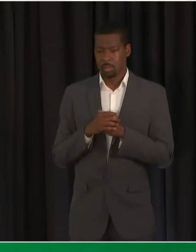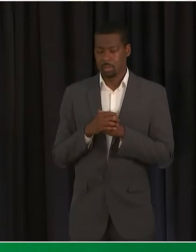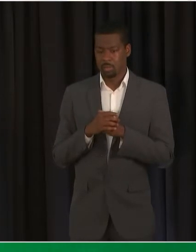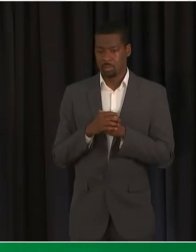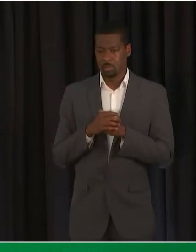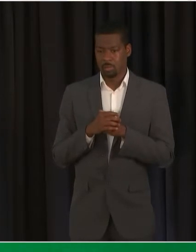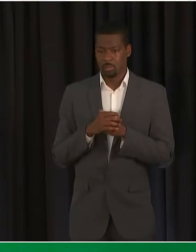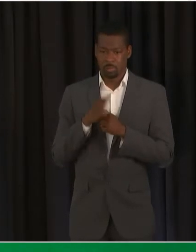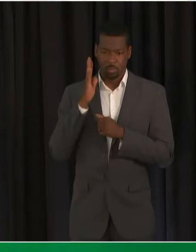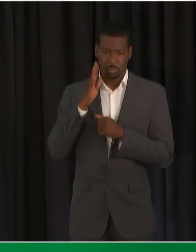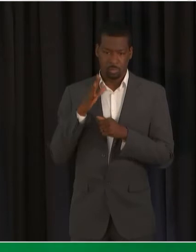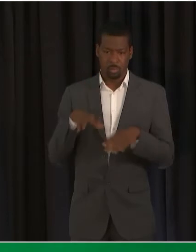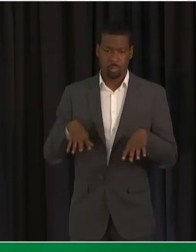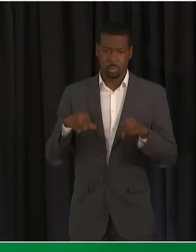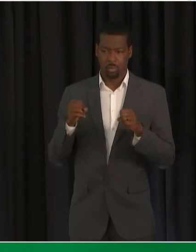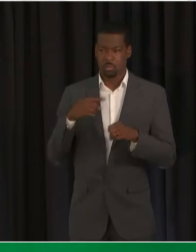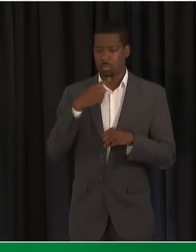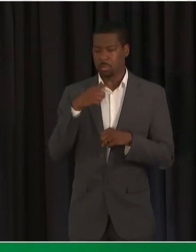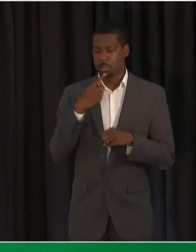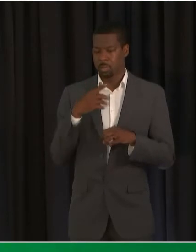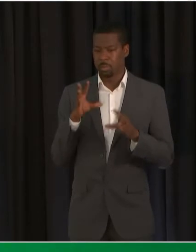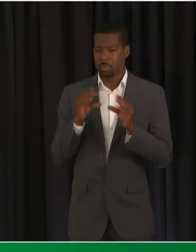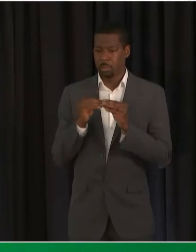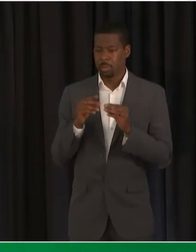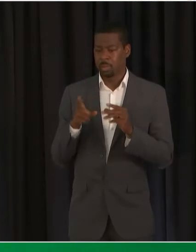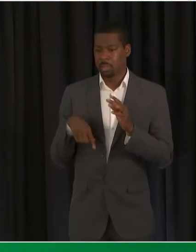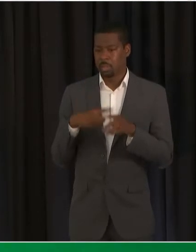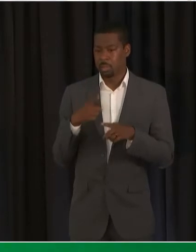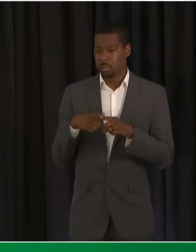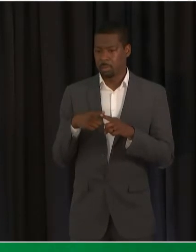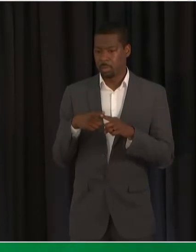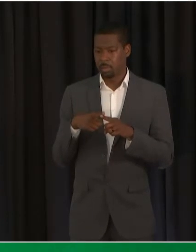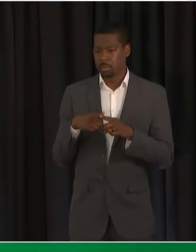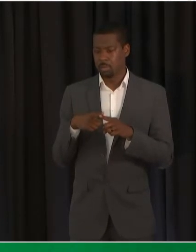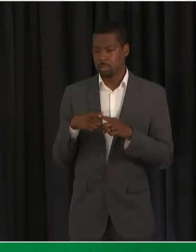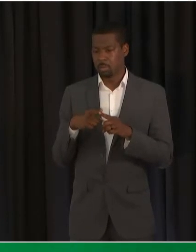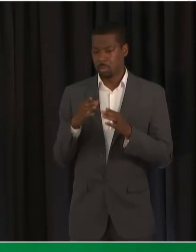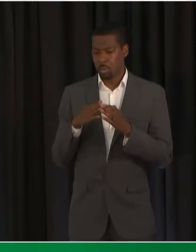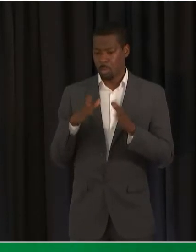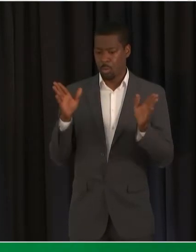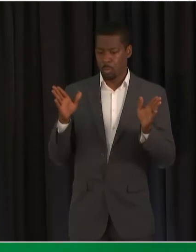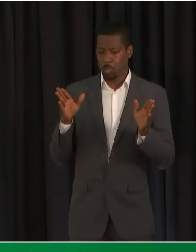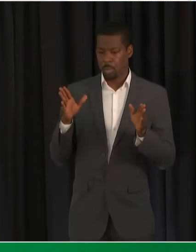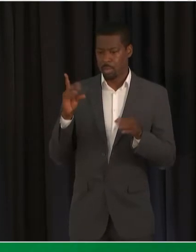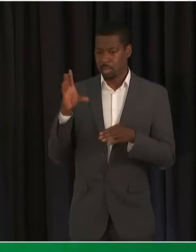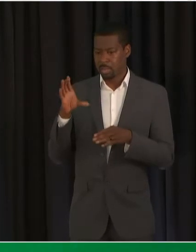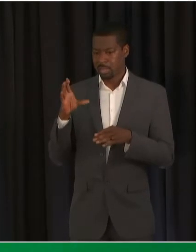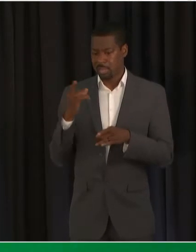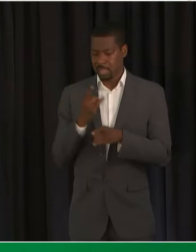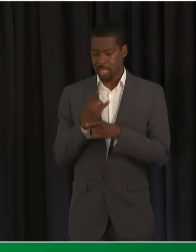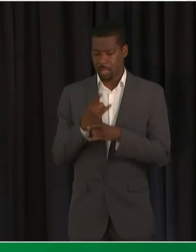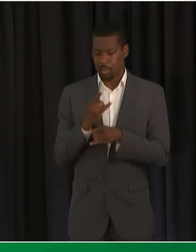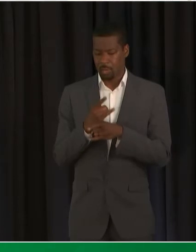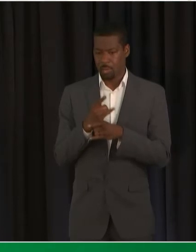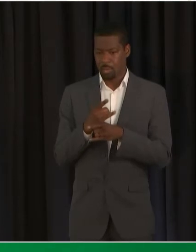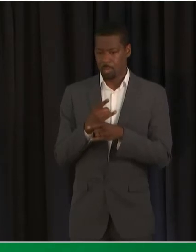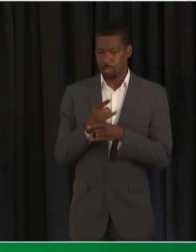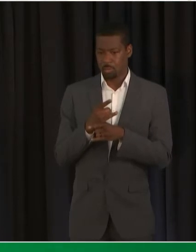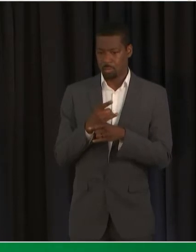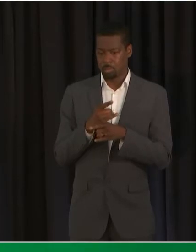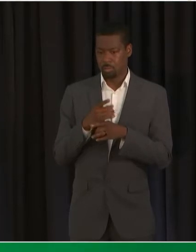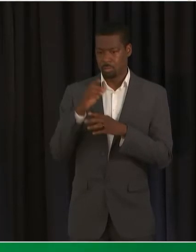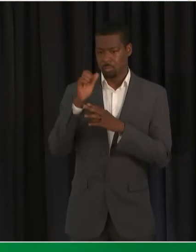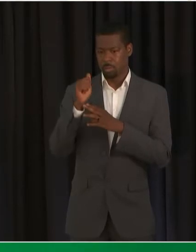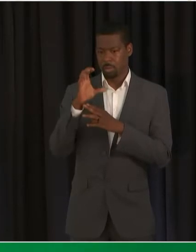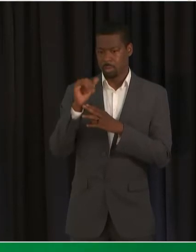a public hearing regarding the reopened Washington, D.C. Alcohol Act.